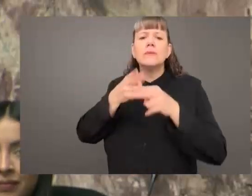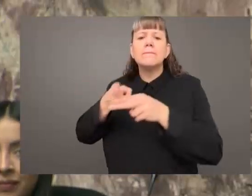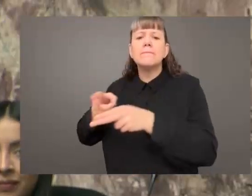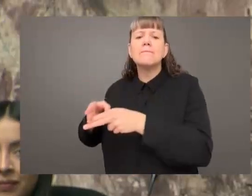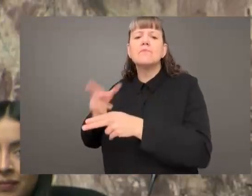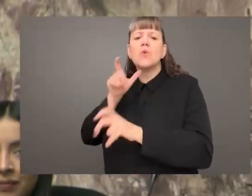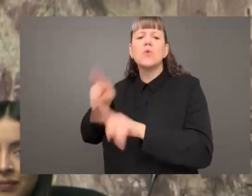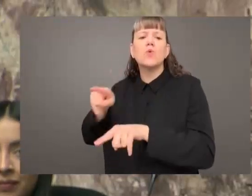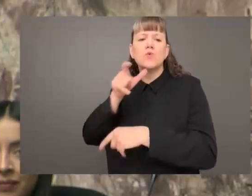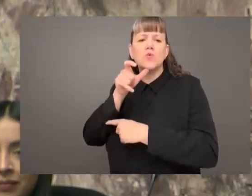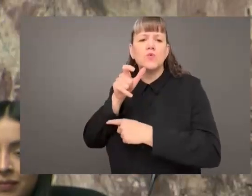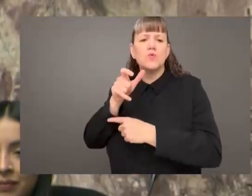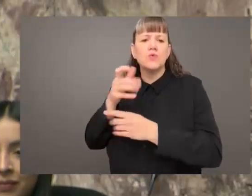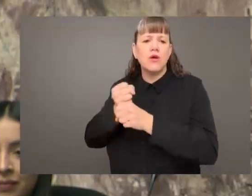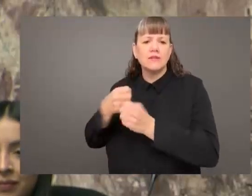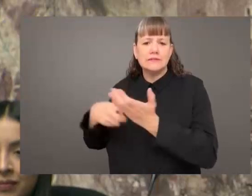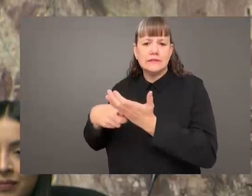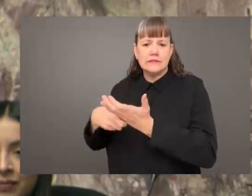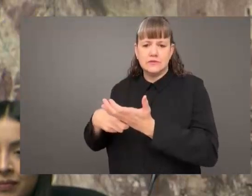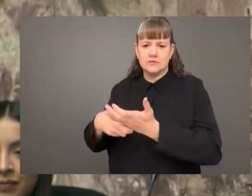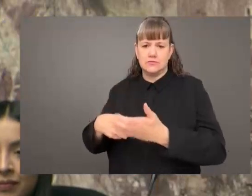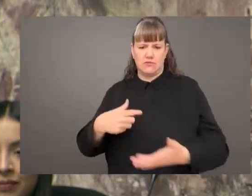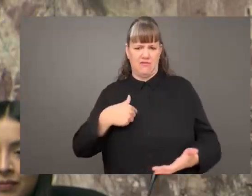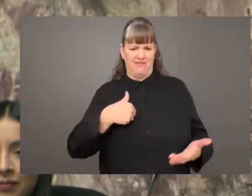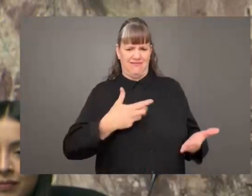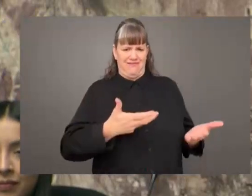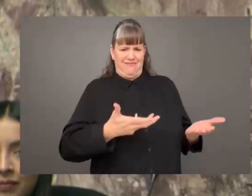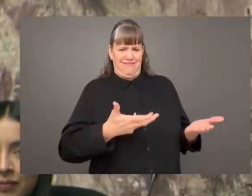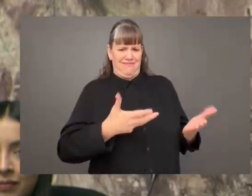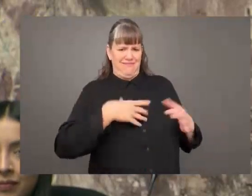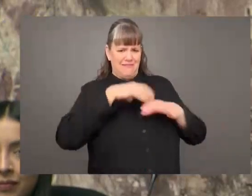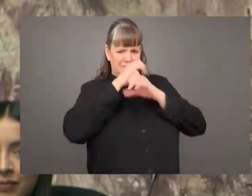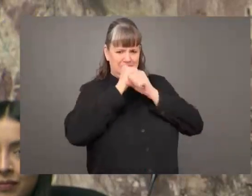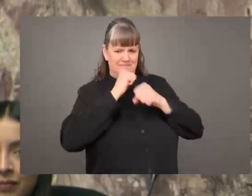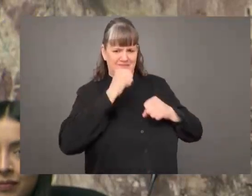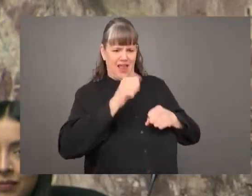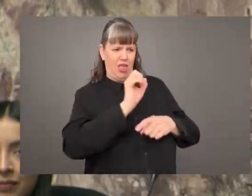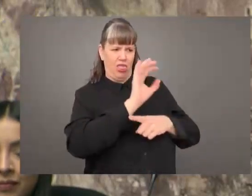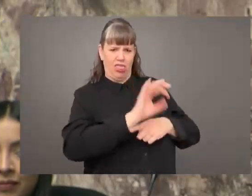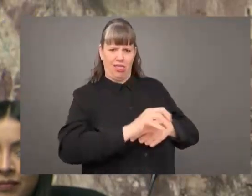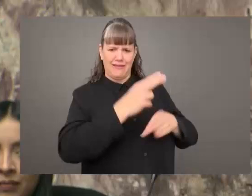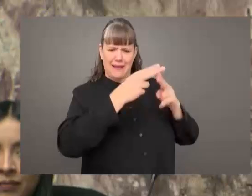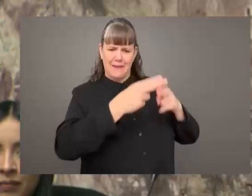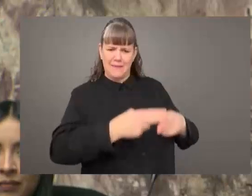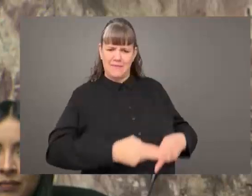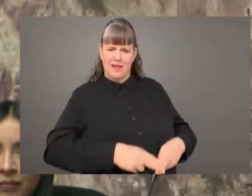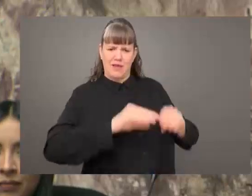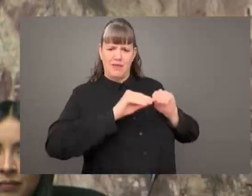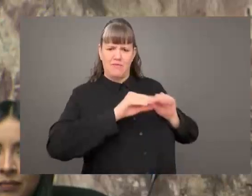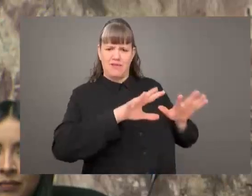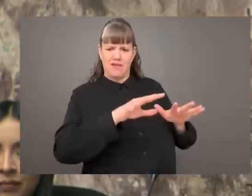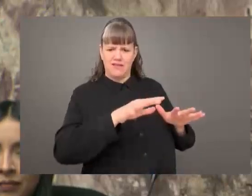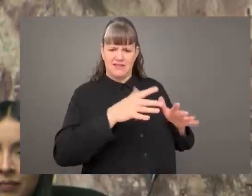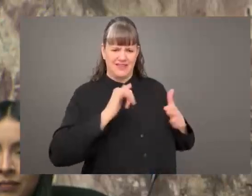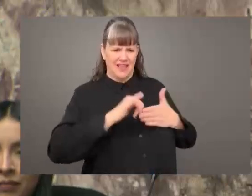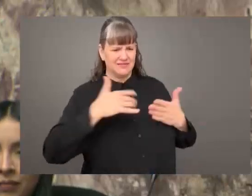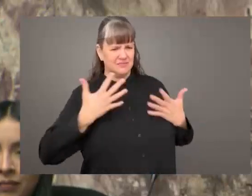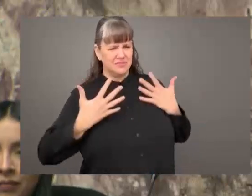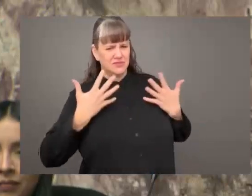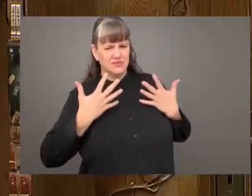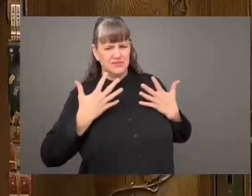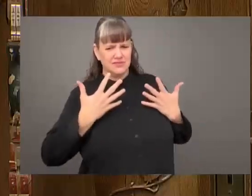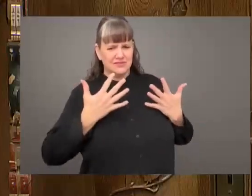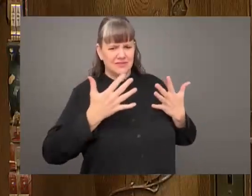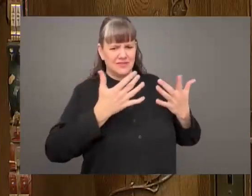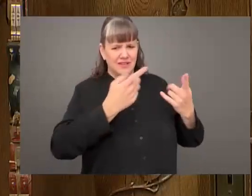intent of sharing their names and embarrassing them in front of the House. At that stage, it's done. Thank you, Honourable Speaker.